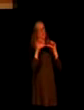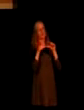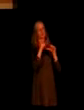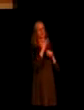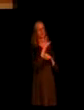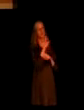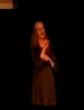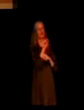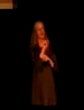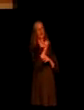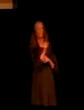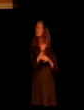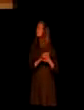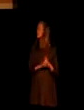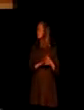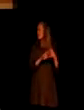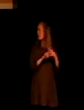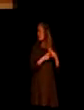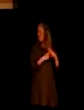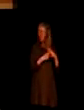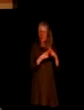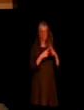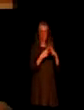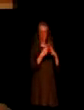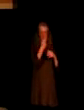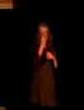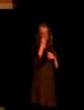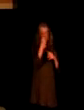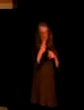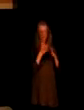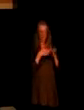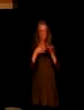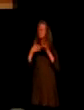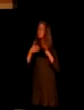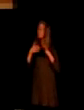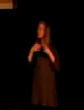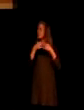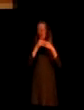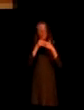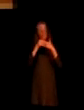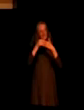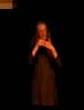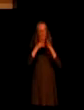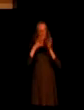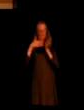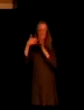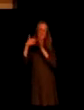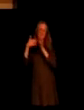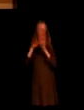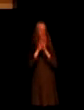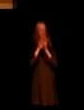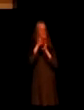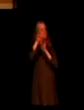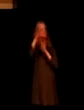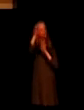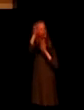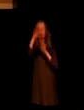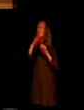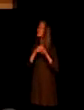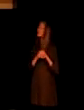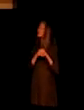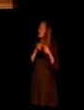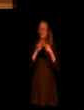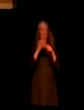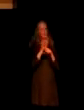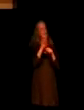you start here with plot level understanding, then you work with these flex towers, and then you go up and use